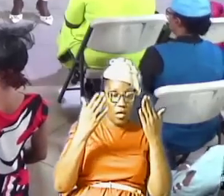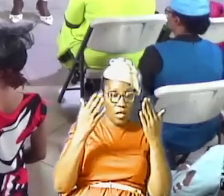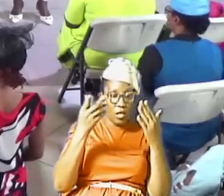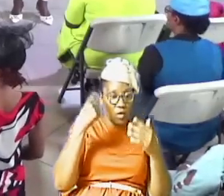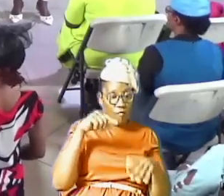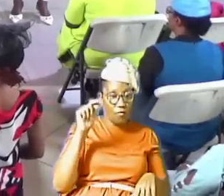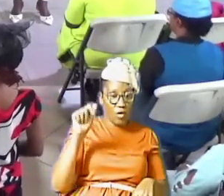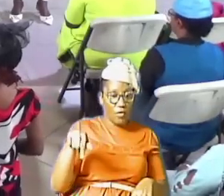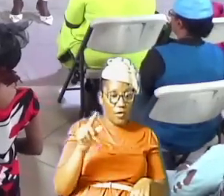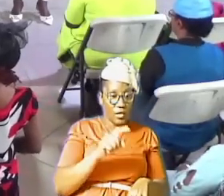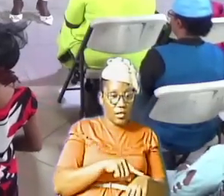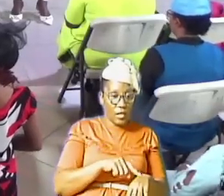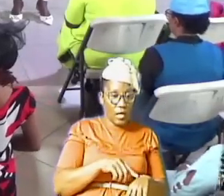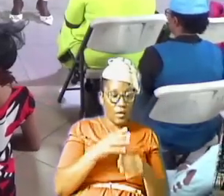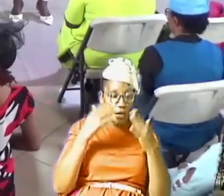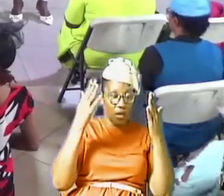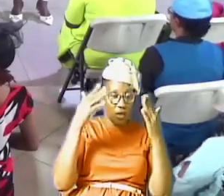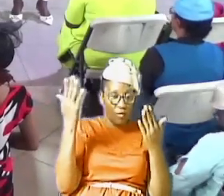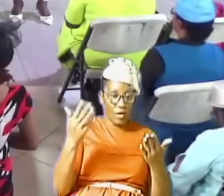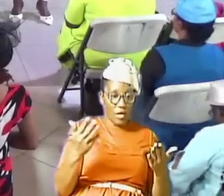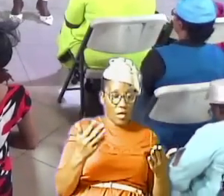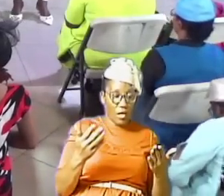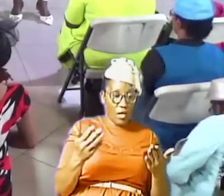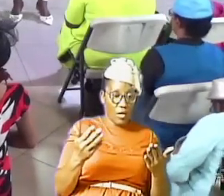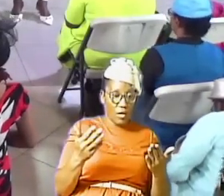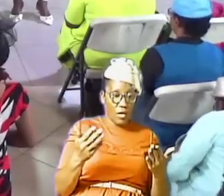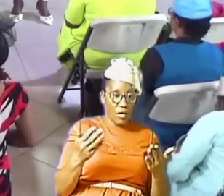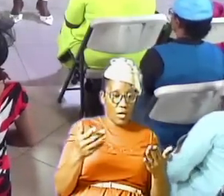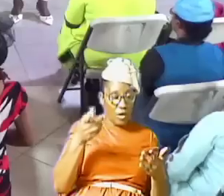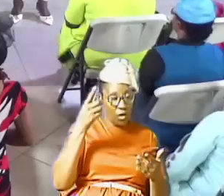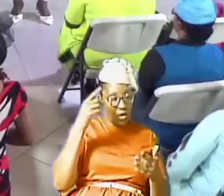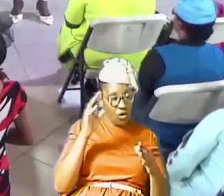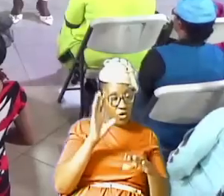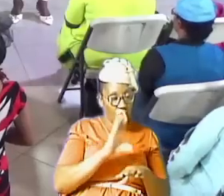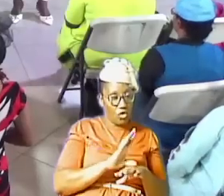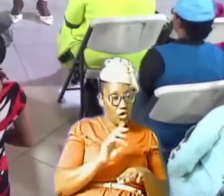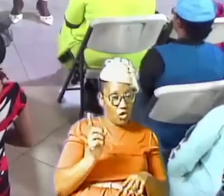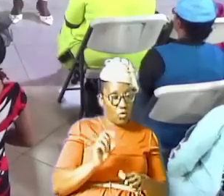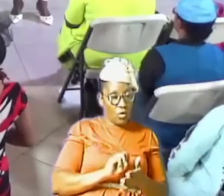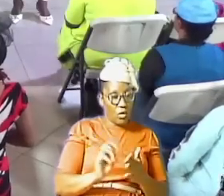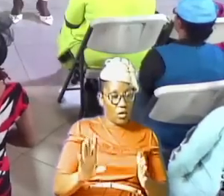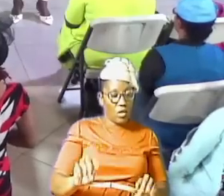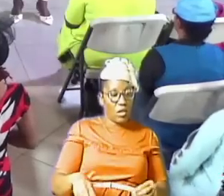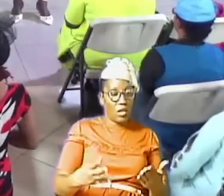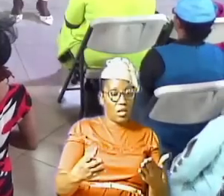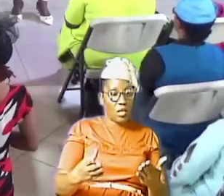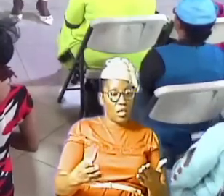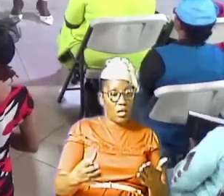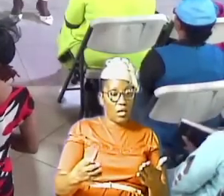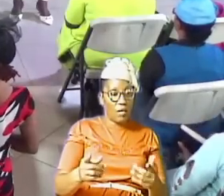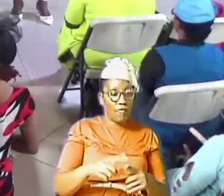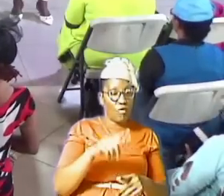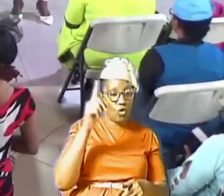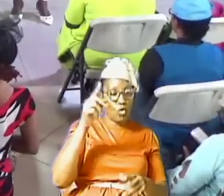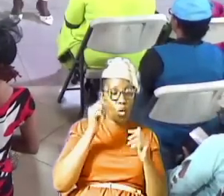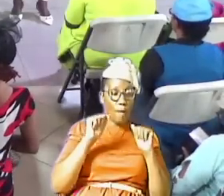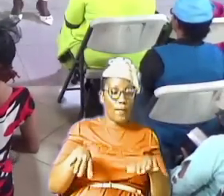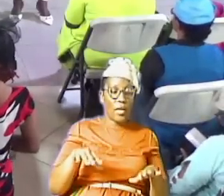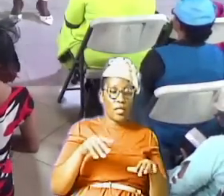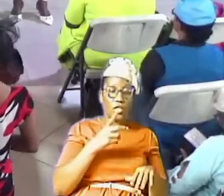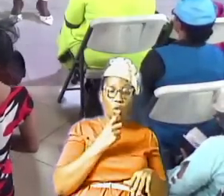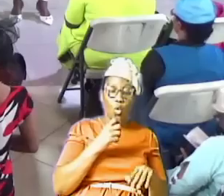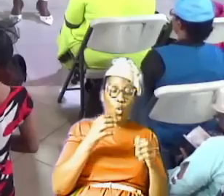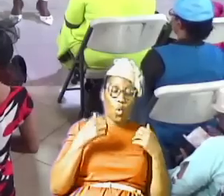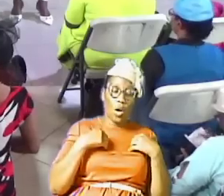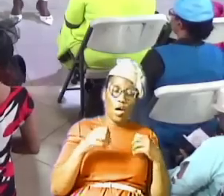God. Thank you for bringing us to this portion of the service, God, where the saints will give back to you, mighty God. Bless those who have